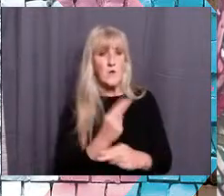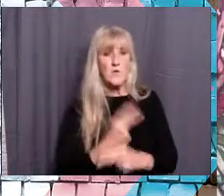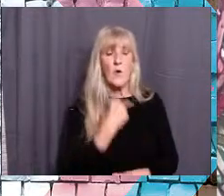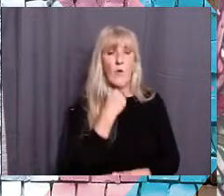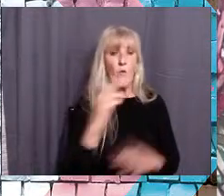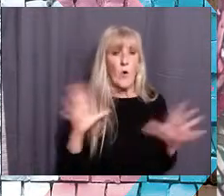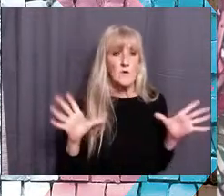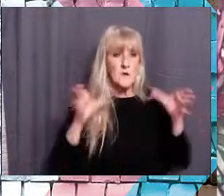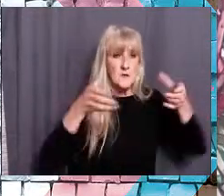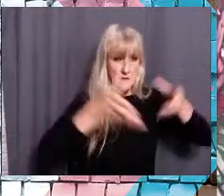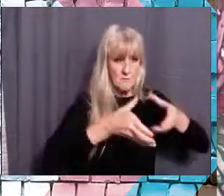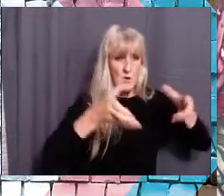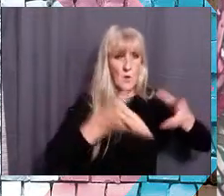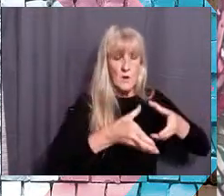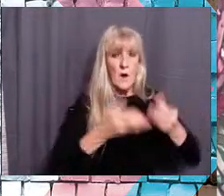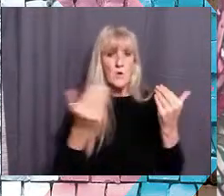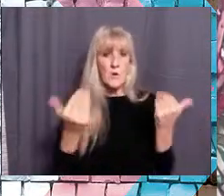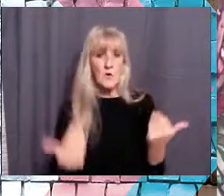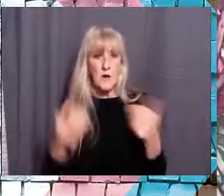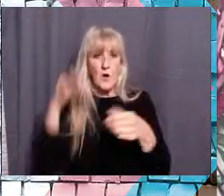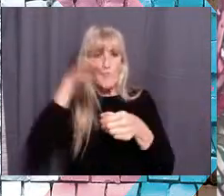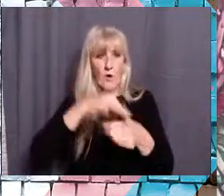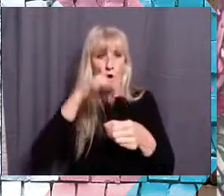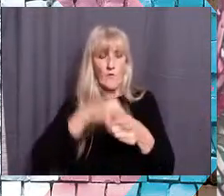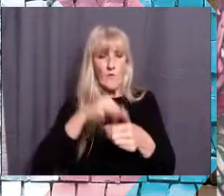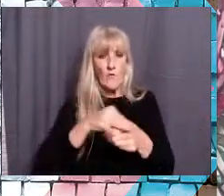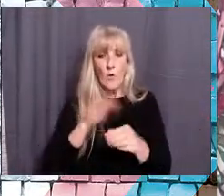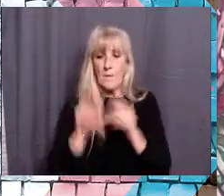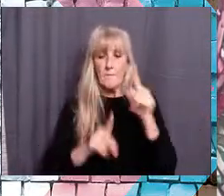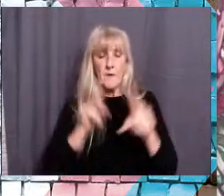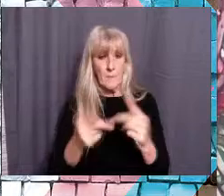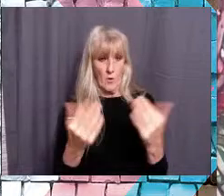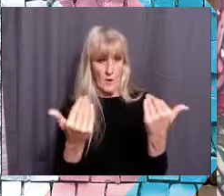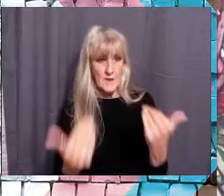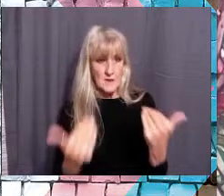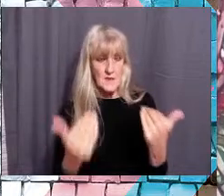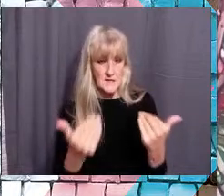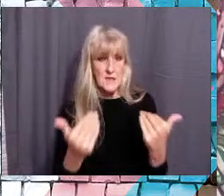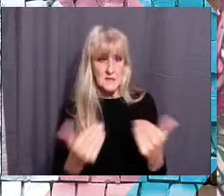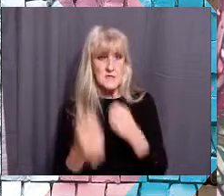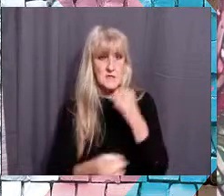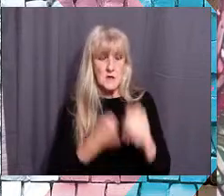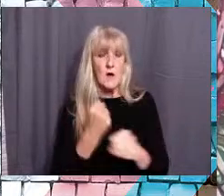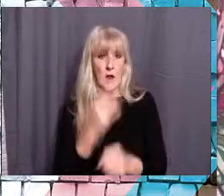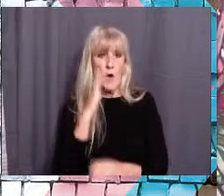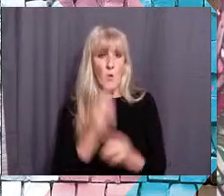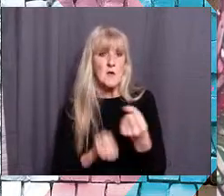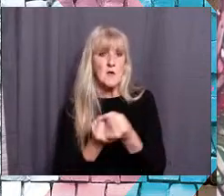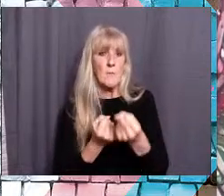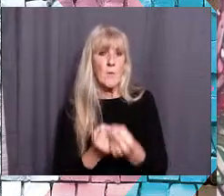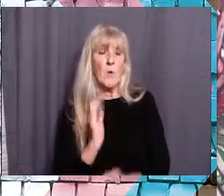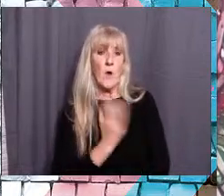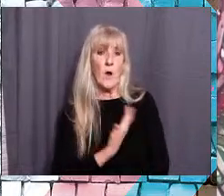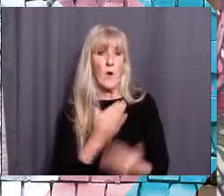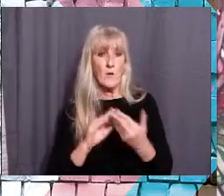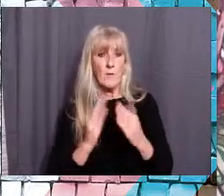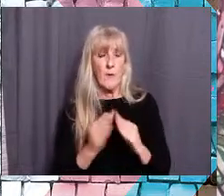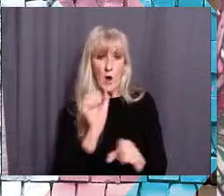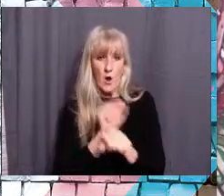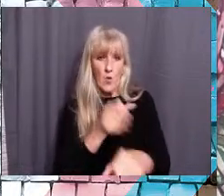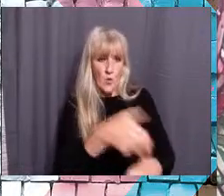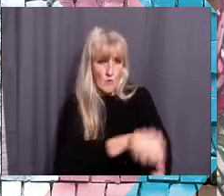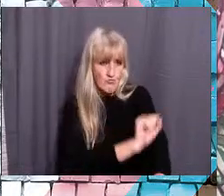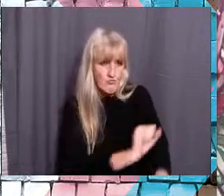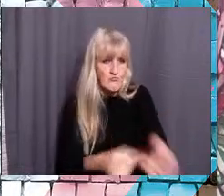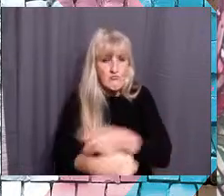let's start by voting for candidates this election who are going to support our community, and then let's work together to build a brighter